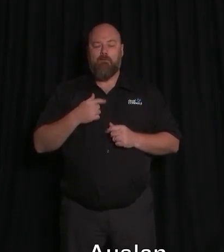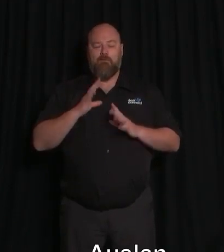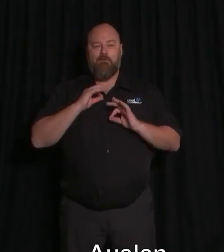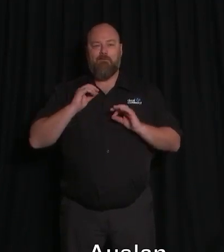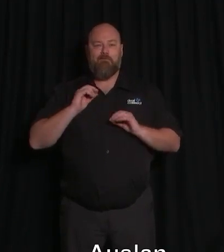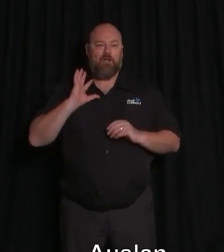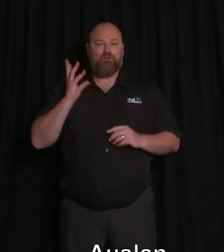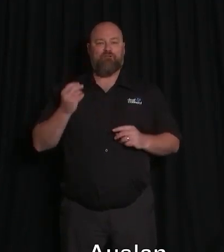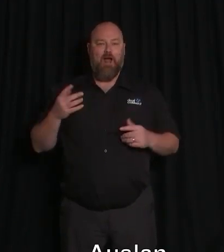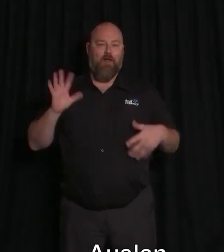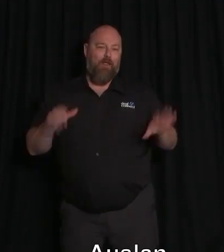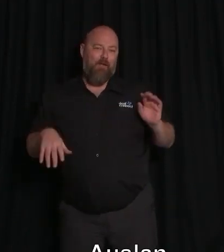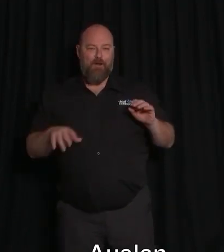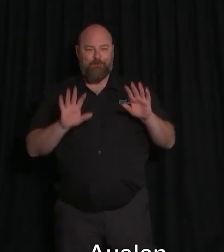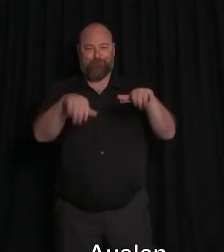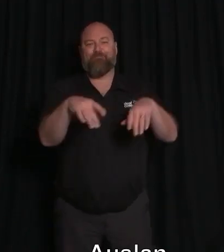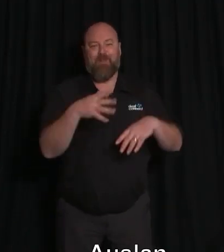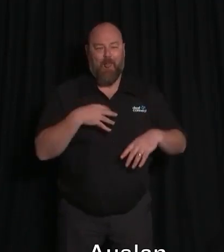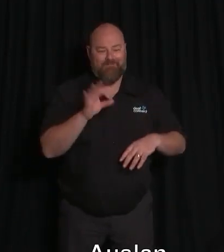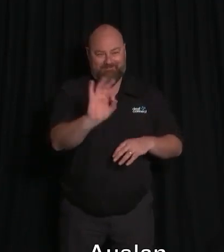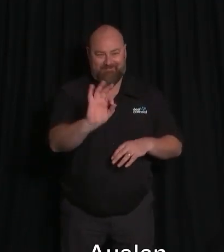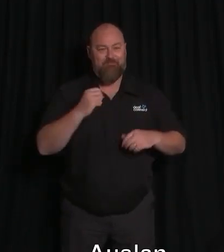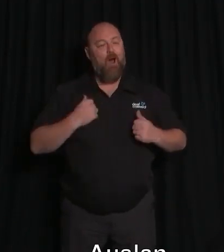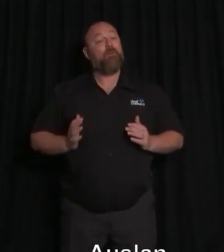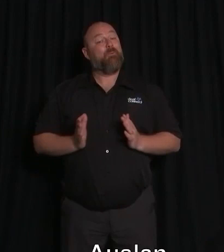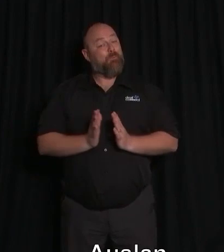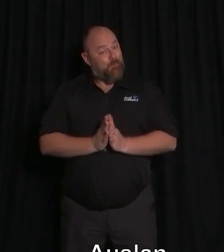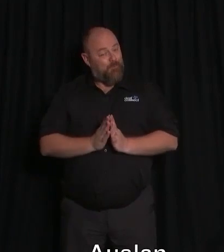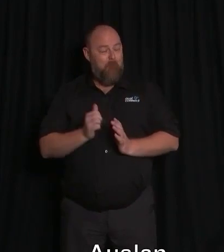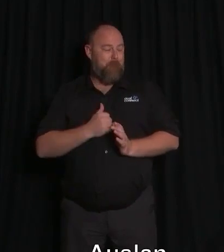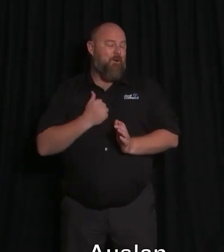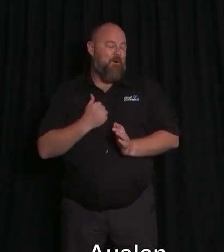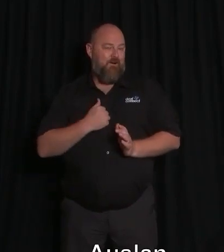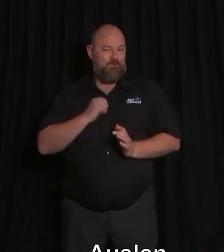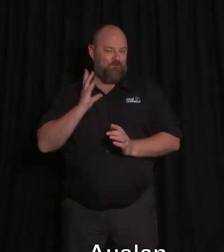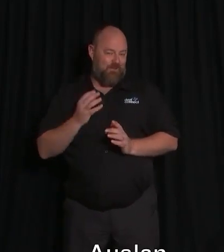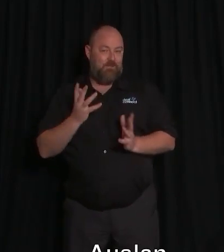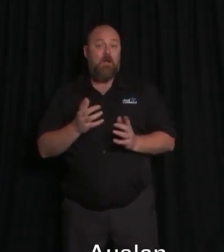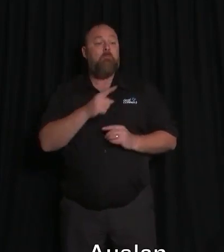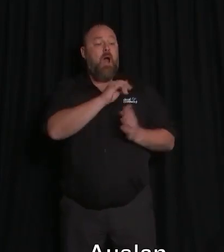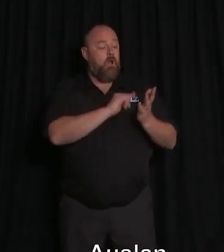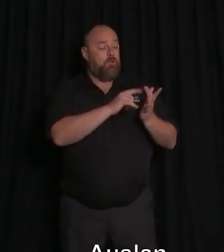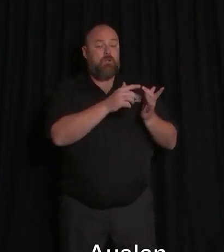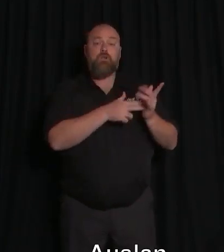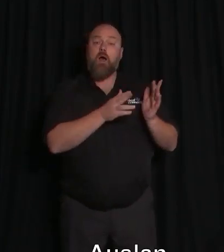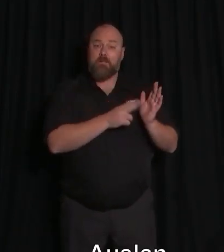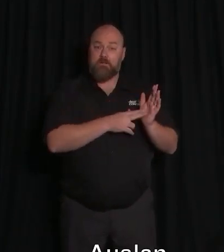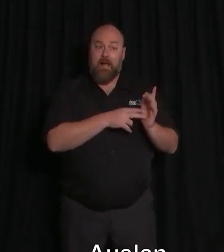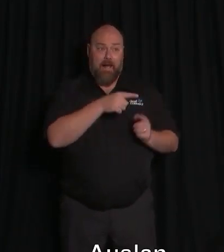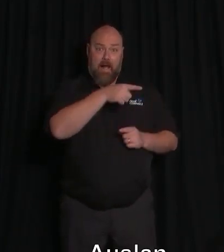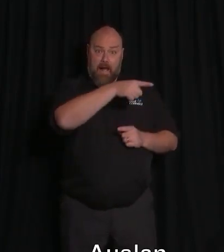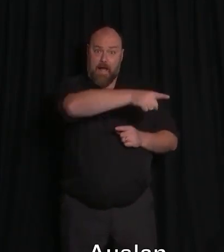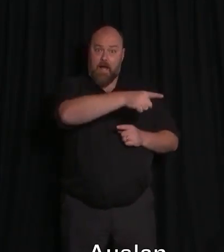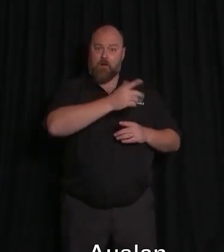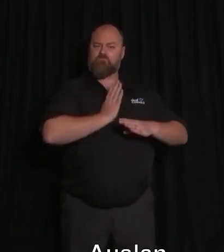drag. And Simon made it possible for us to argue that we